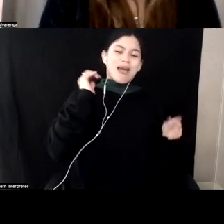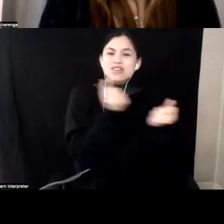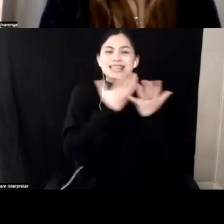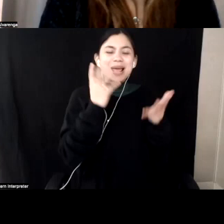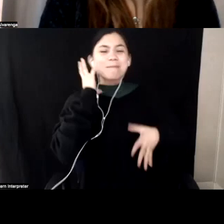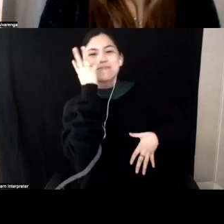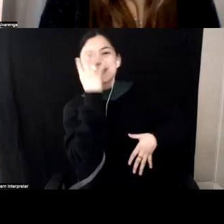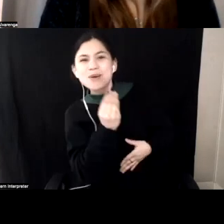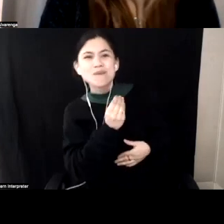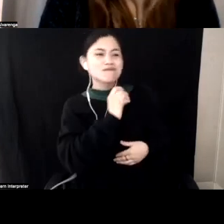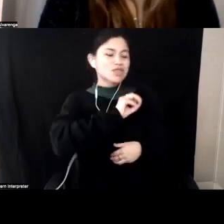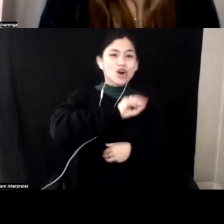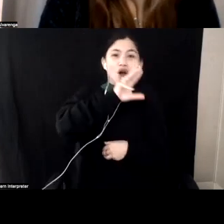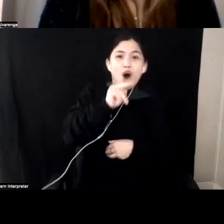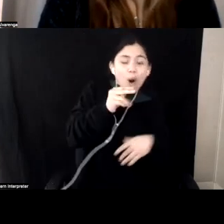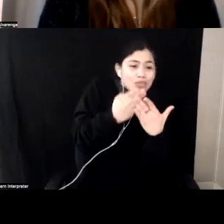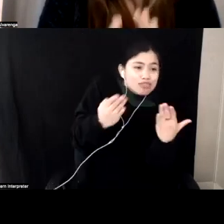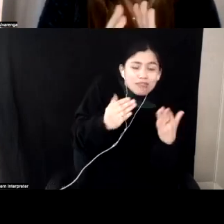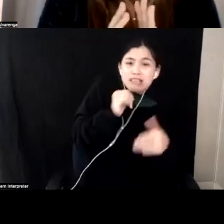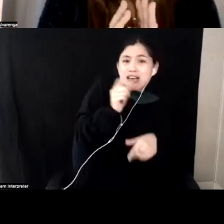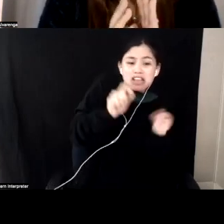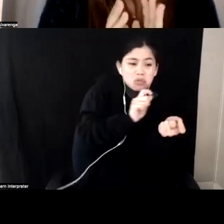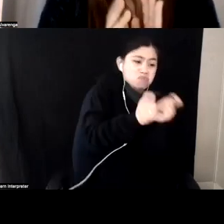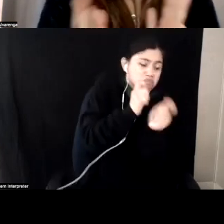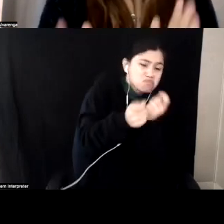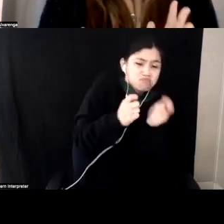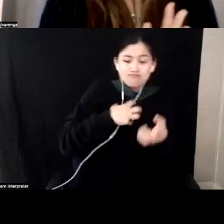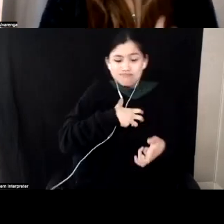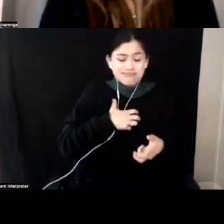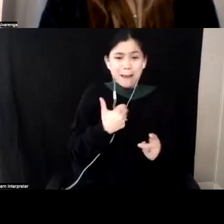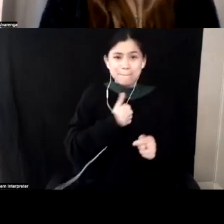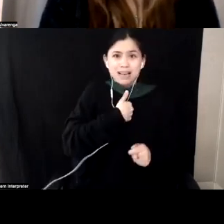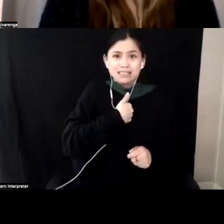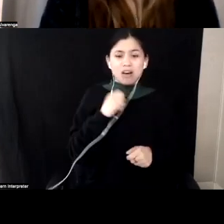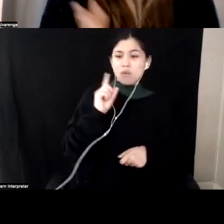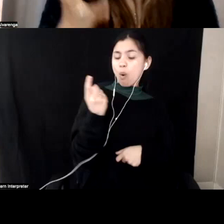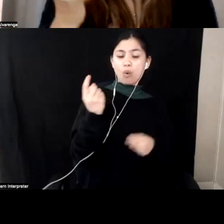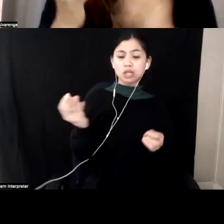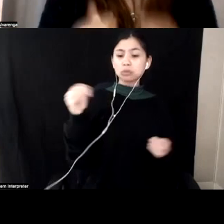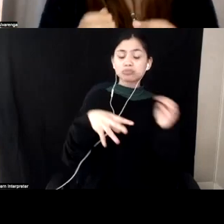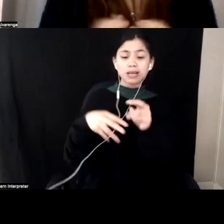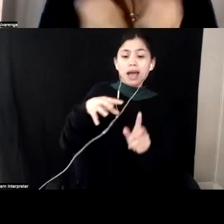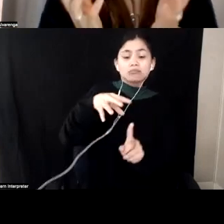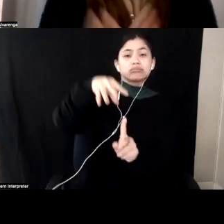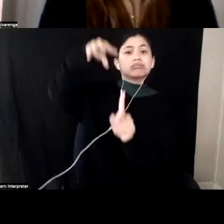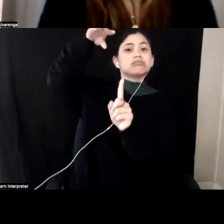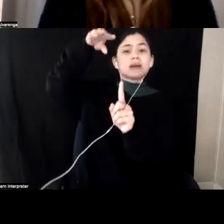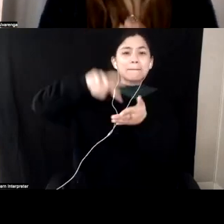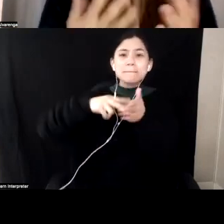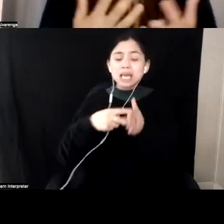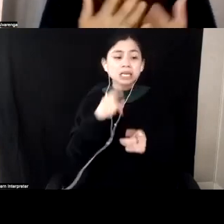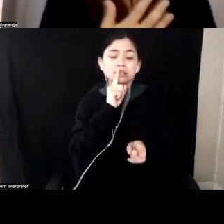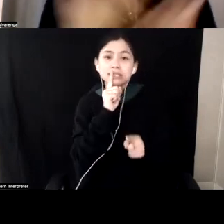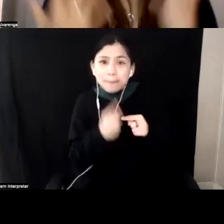own thing, and you don't have to change. You just get to highlight it. So a tomato gets to stay a